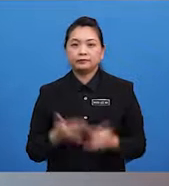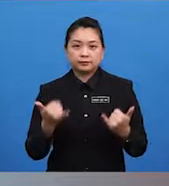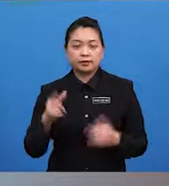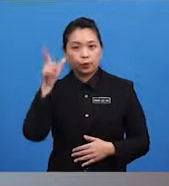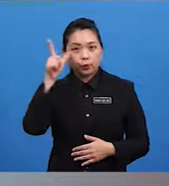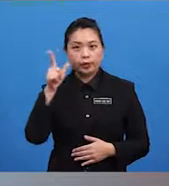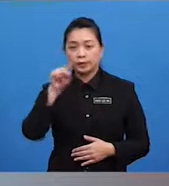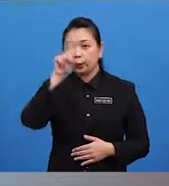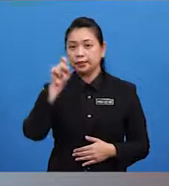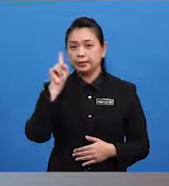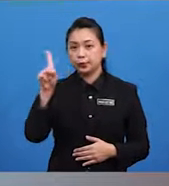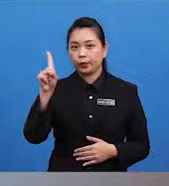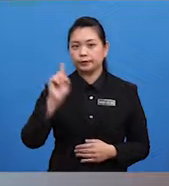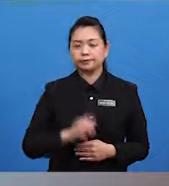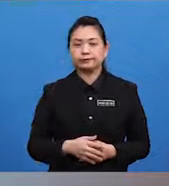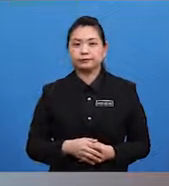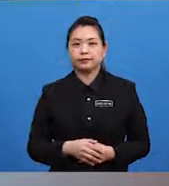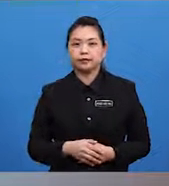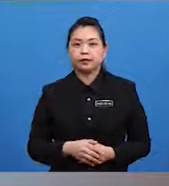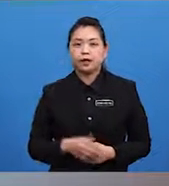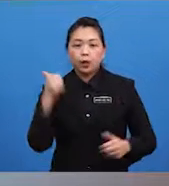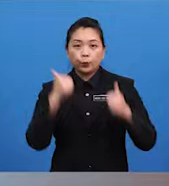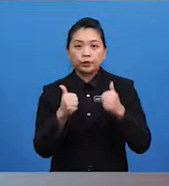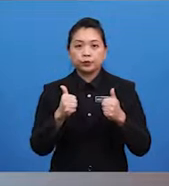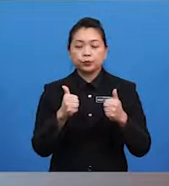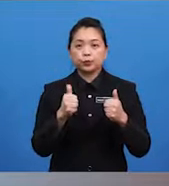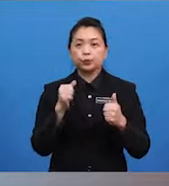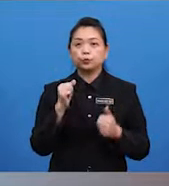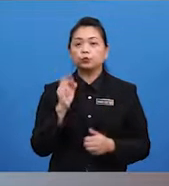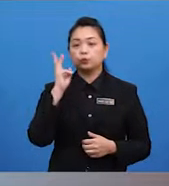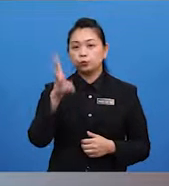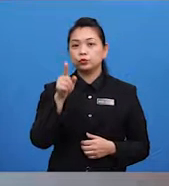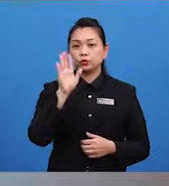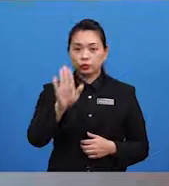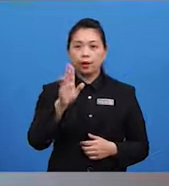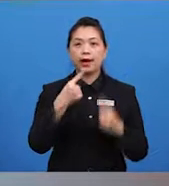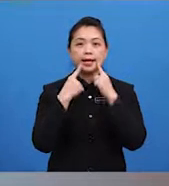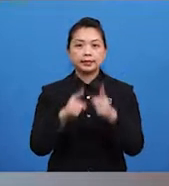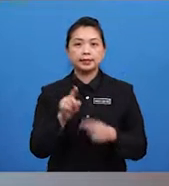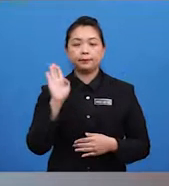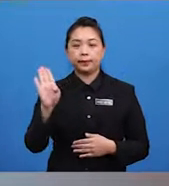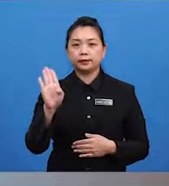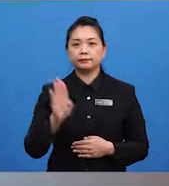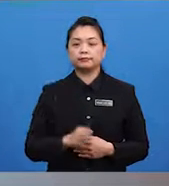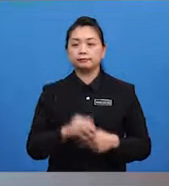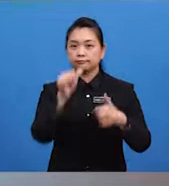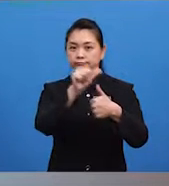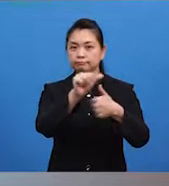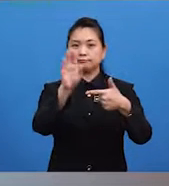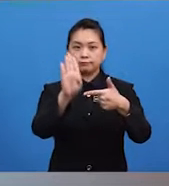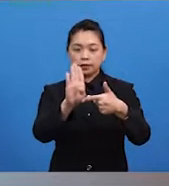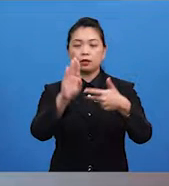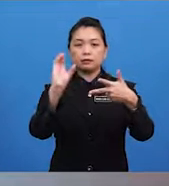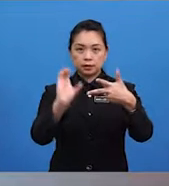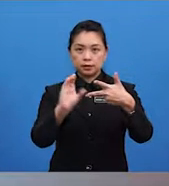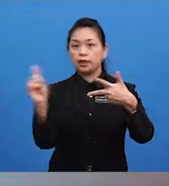Let's look at question one. Which would your answer be? Option A, B, or